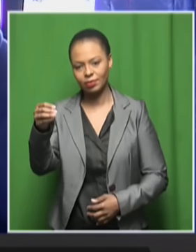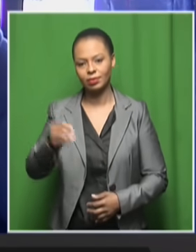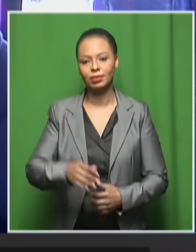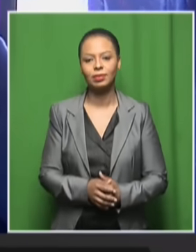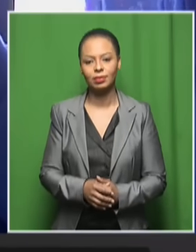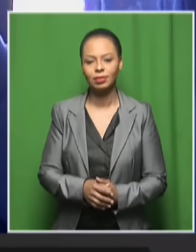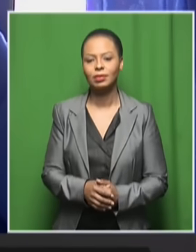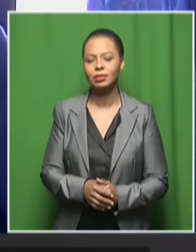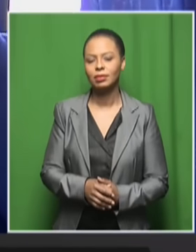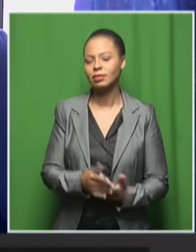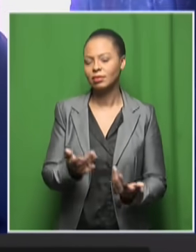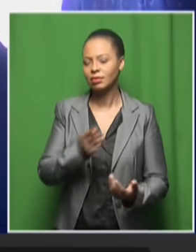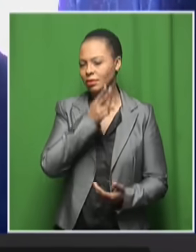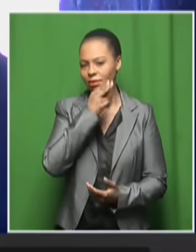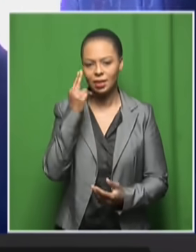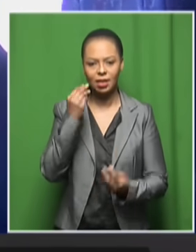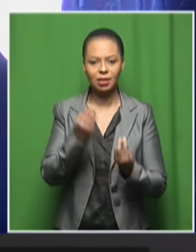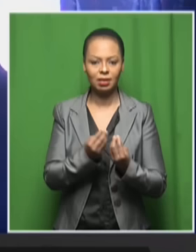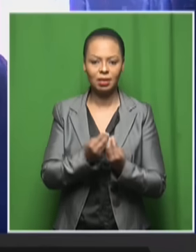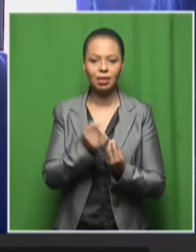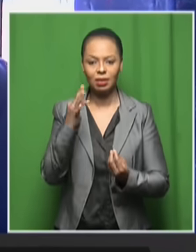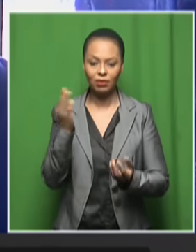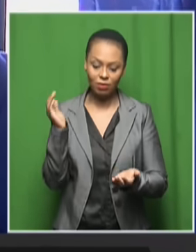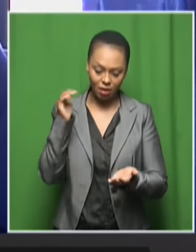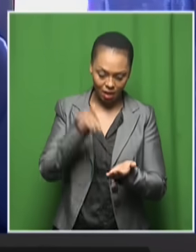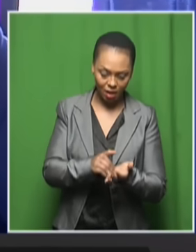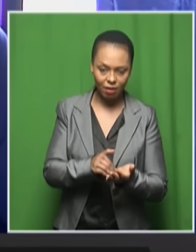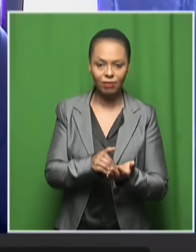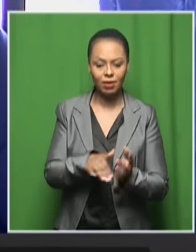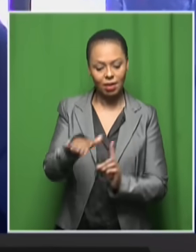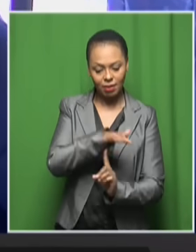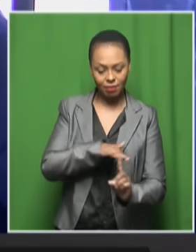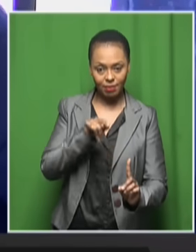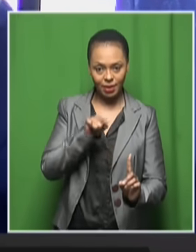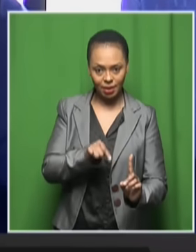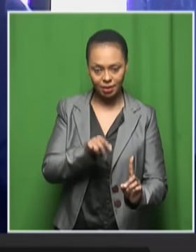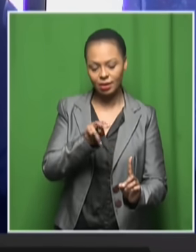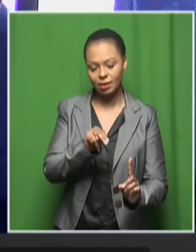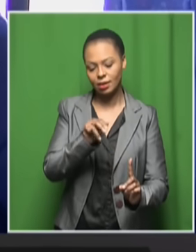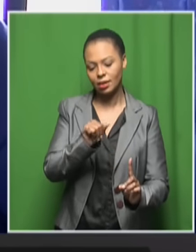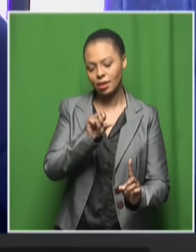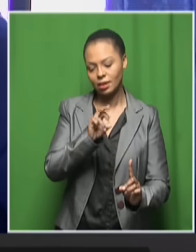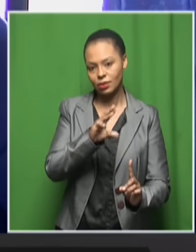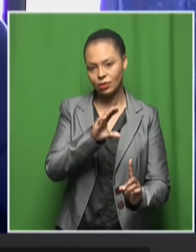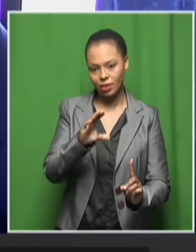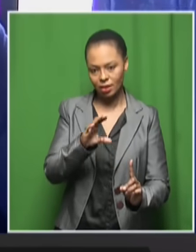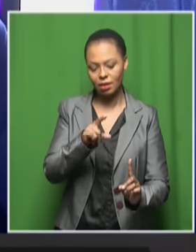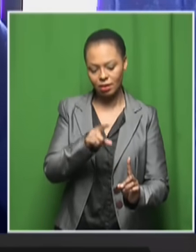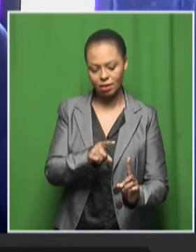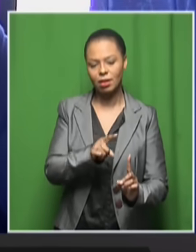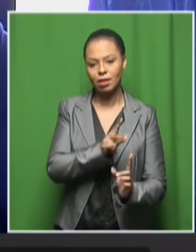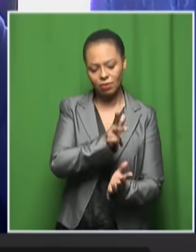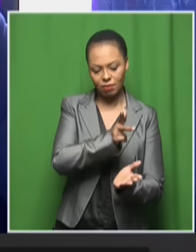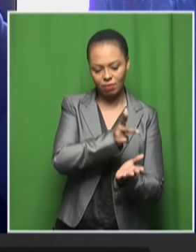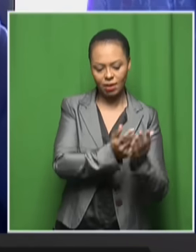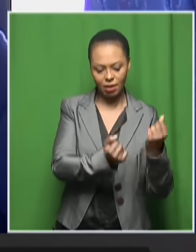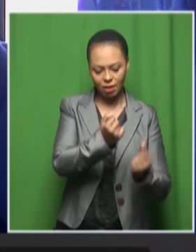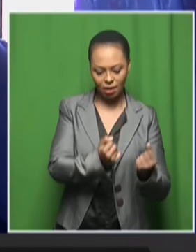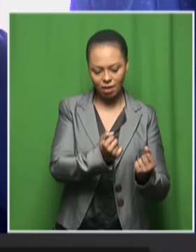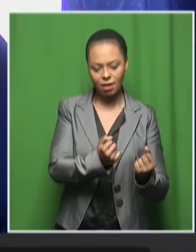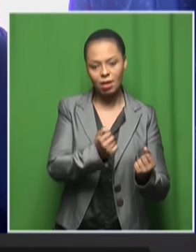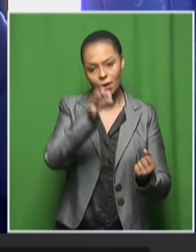process. You have to just park your car, and then you have to introduce your accreditation to the members of the South African Police Service.